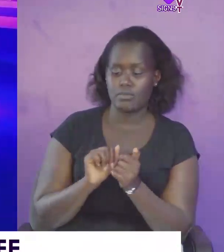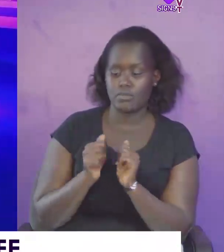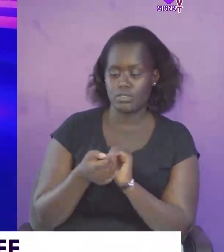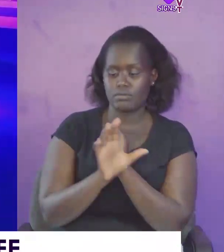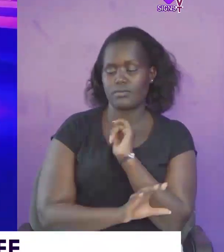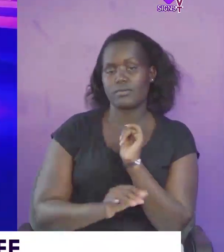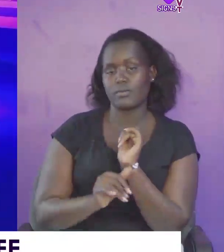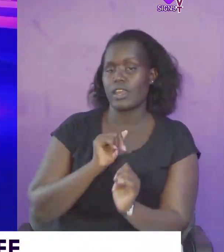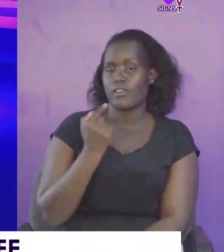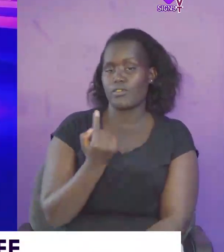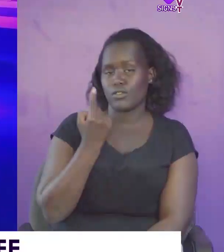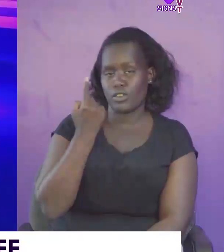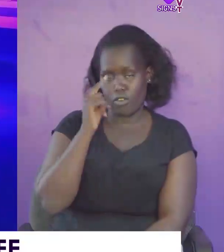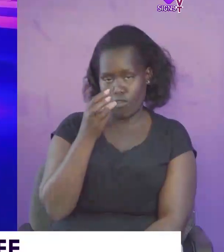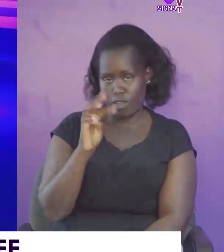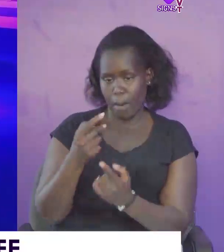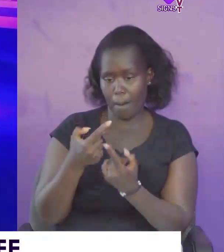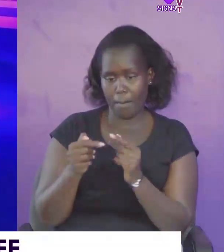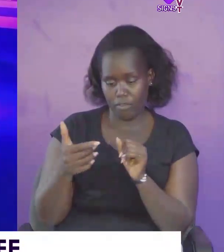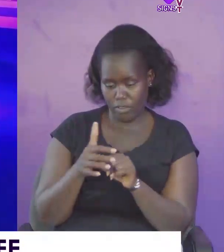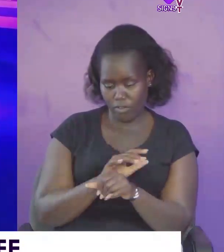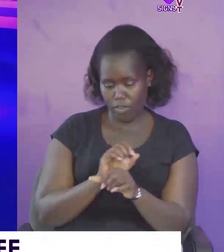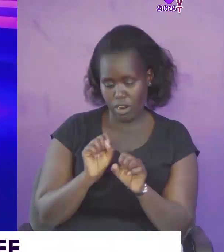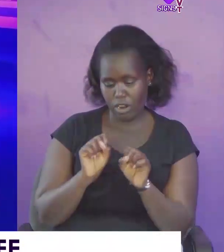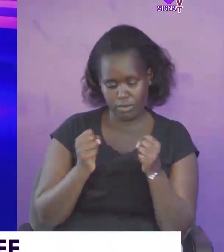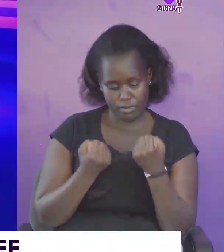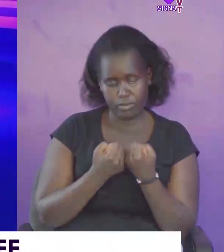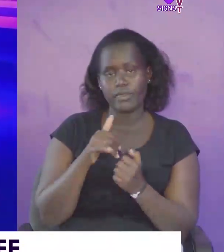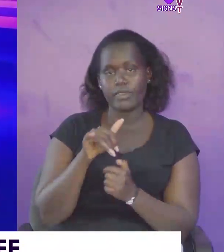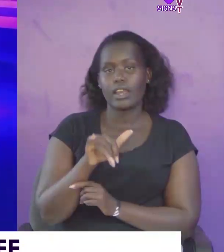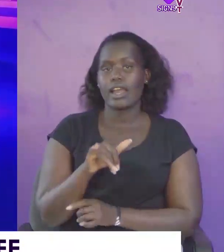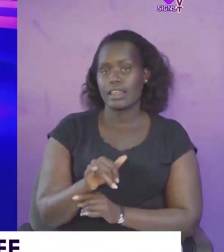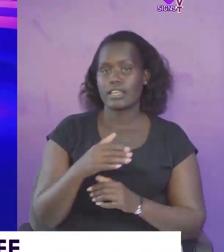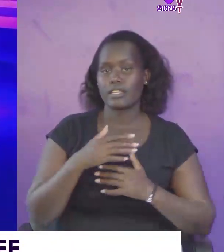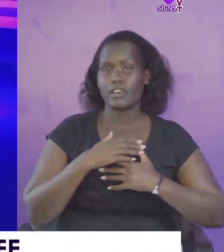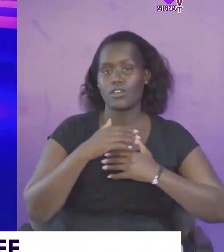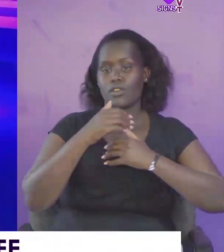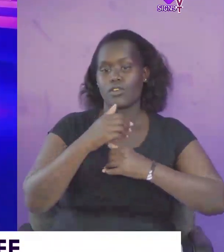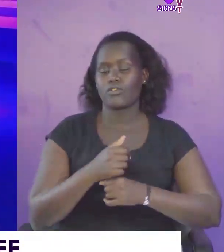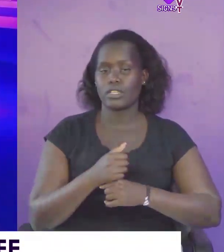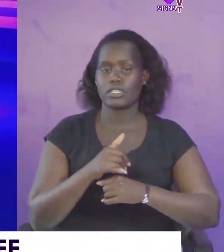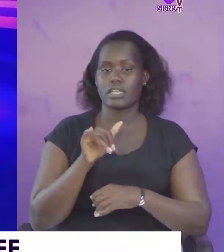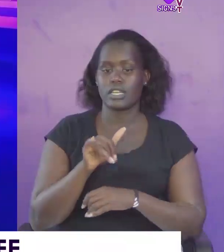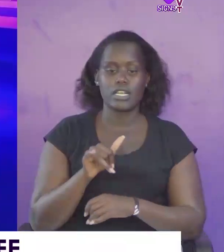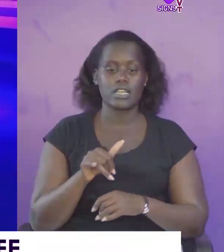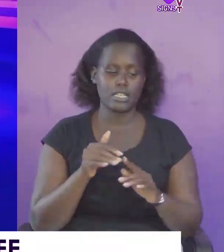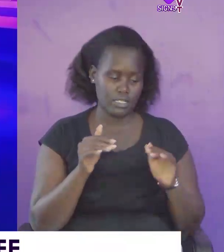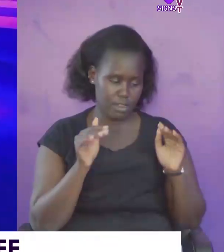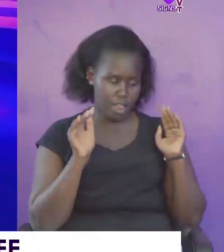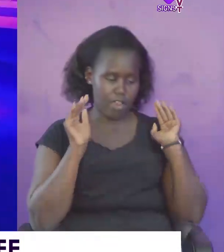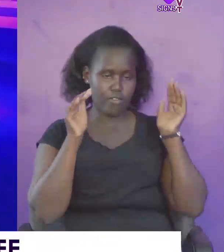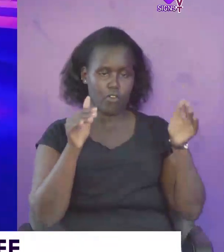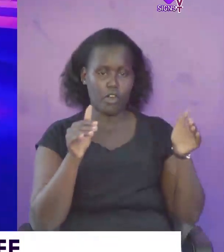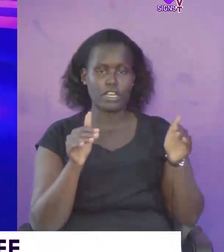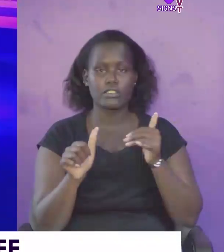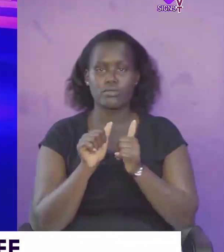only for them but for the whole society. So I think that confidence, that determination, Yeah. that we